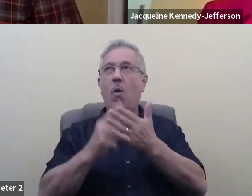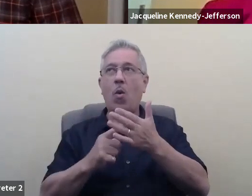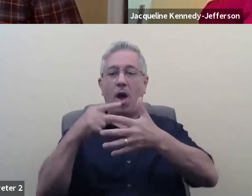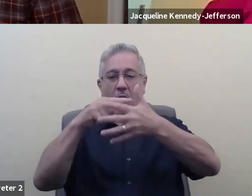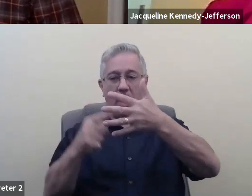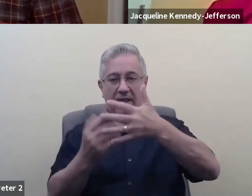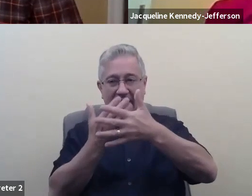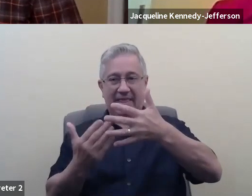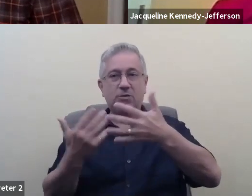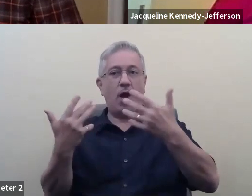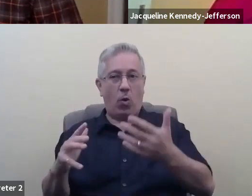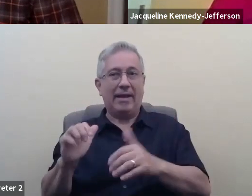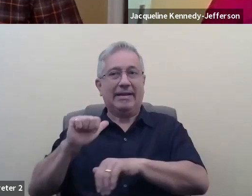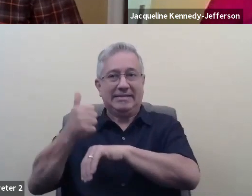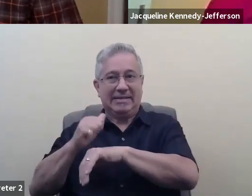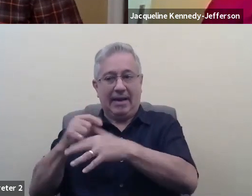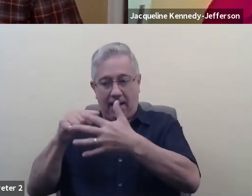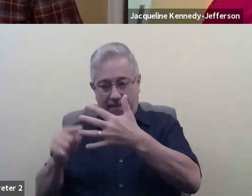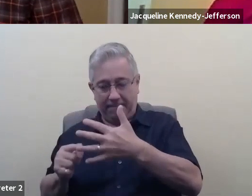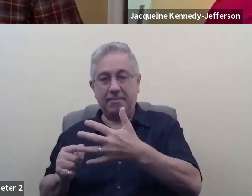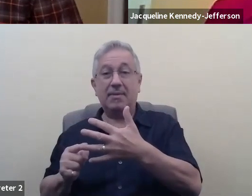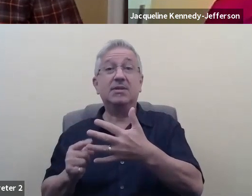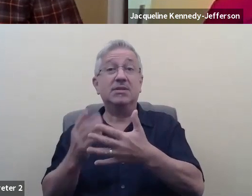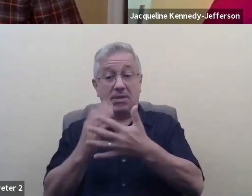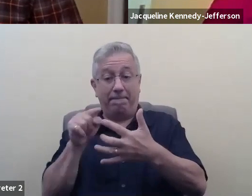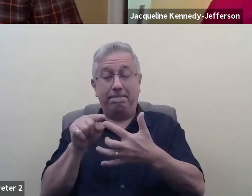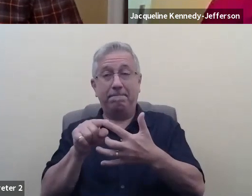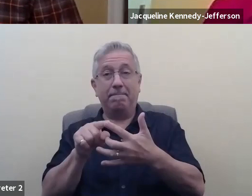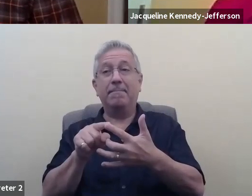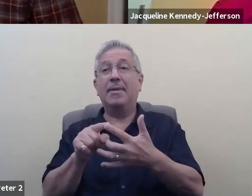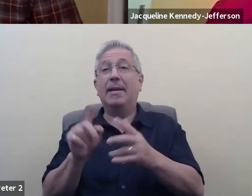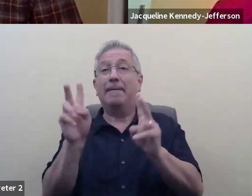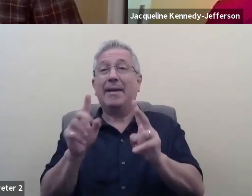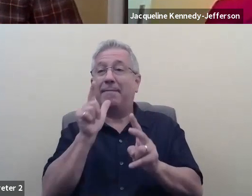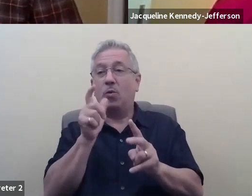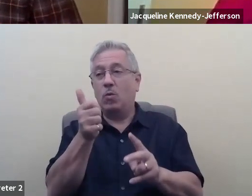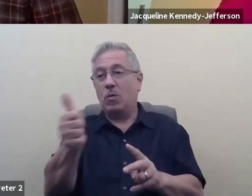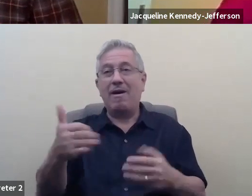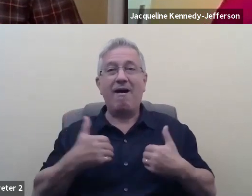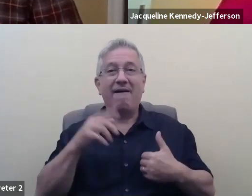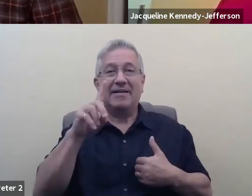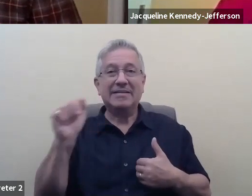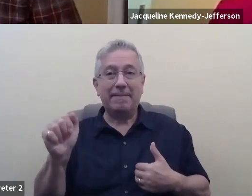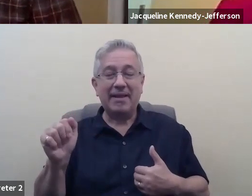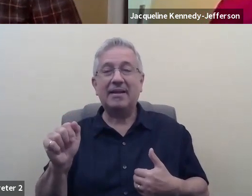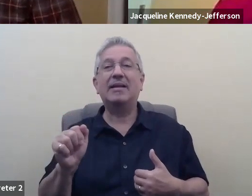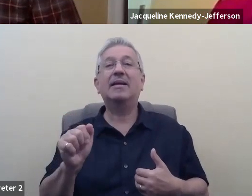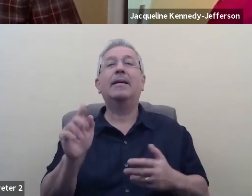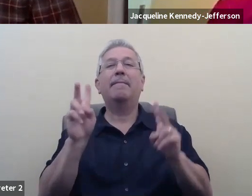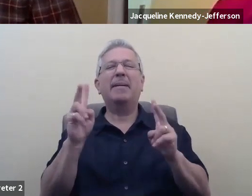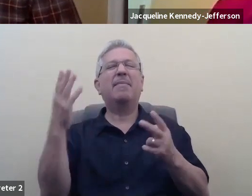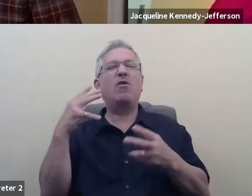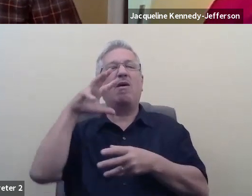right now. That includes our individuals with disabilities, our veterans with disabilities, our veterans in general, our leaders of